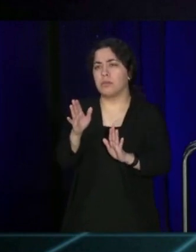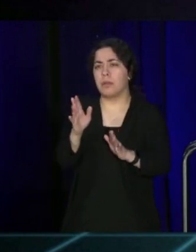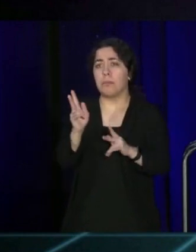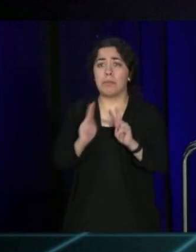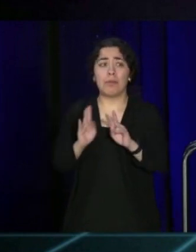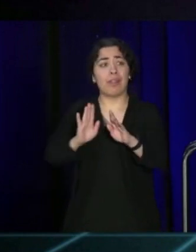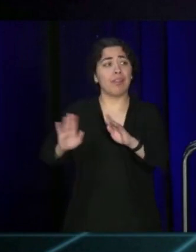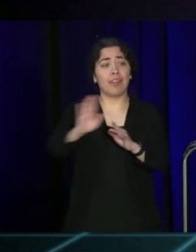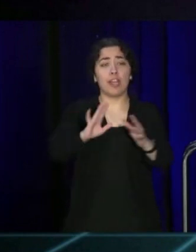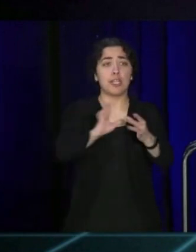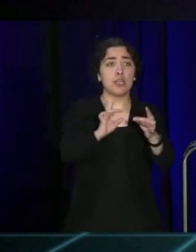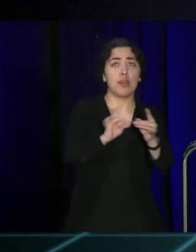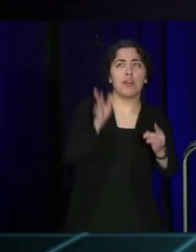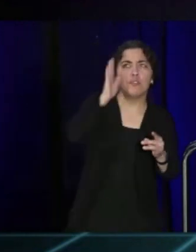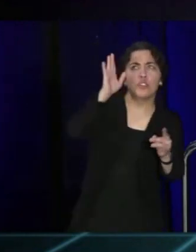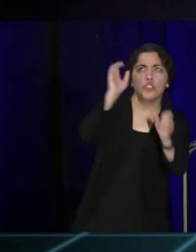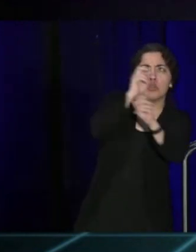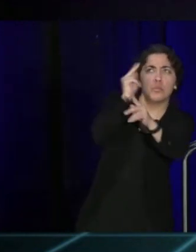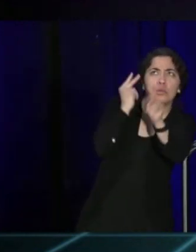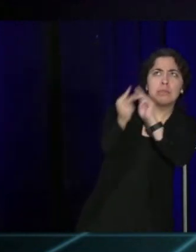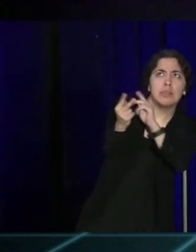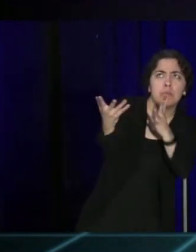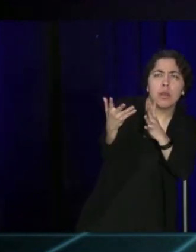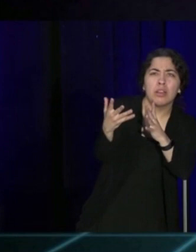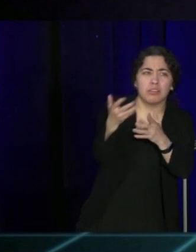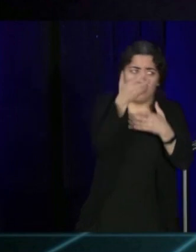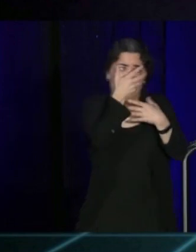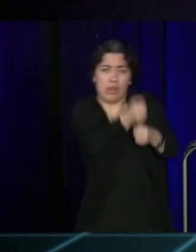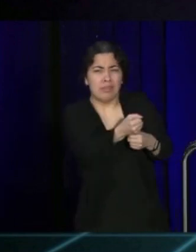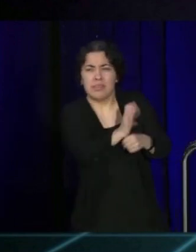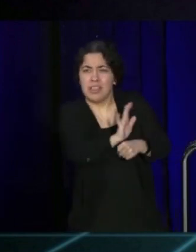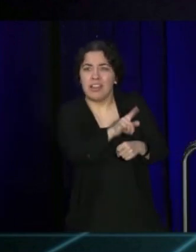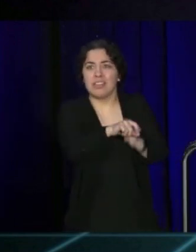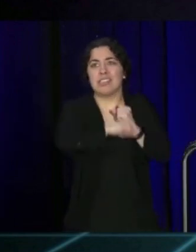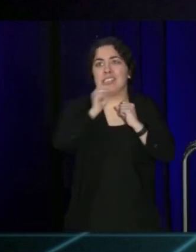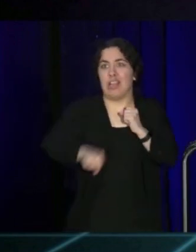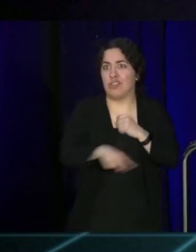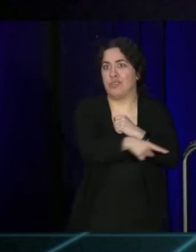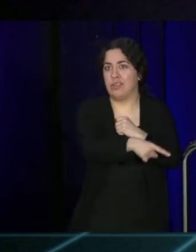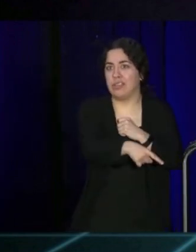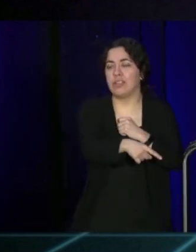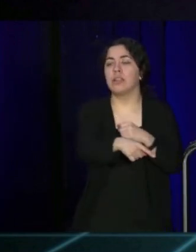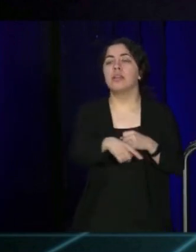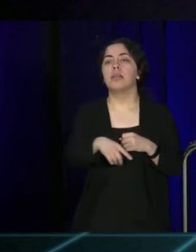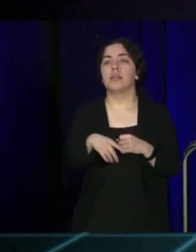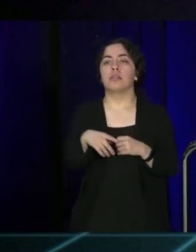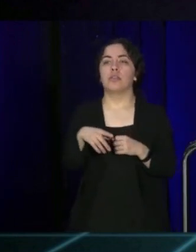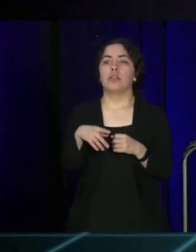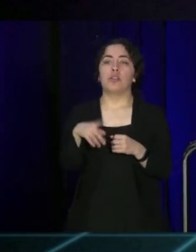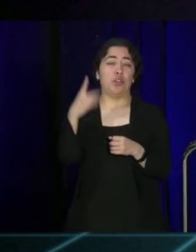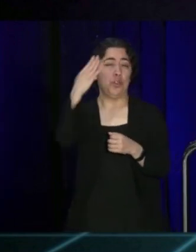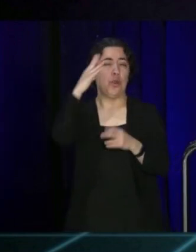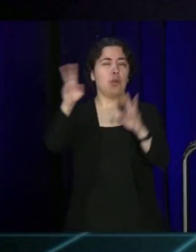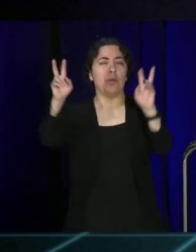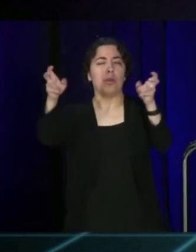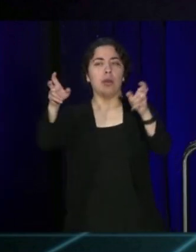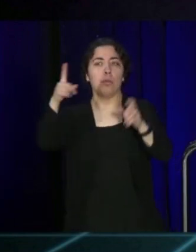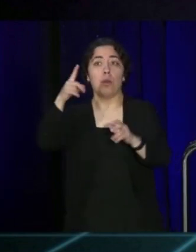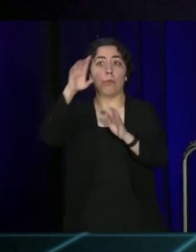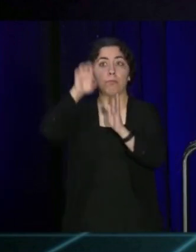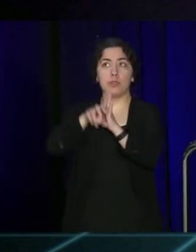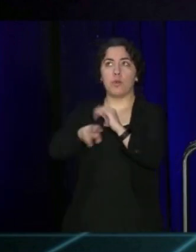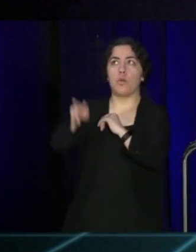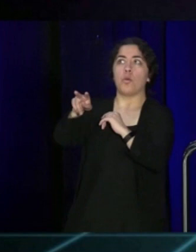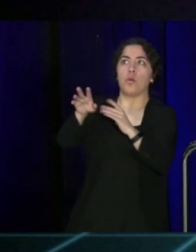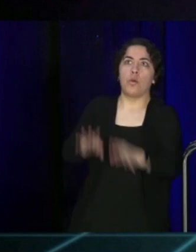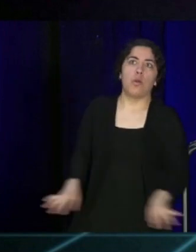future predictions, because again, they're mostly exaggerated. And you know what they say, that a picture is worth 1,000 words. So I'd like to